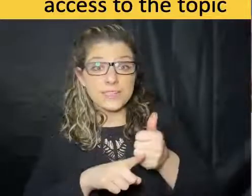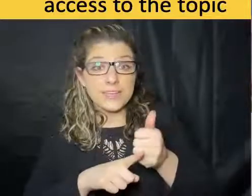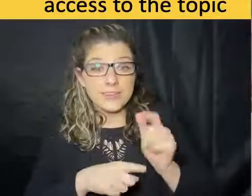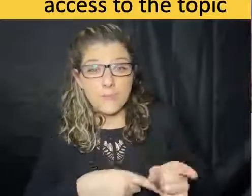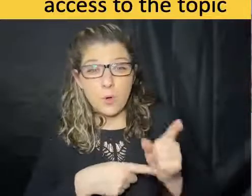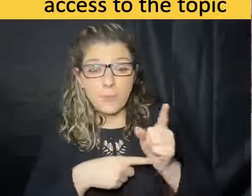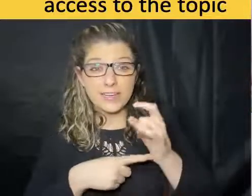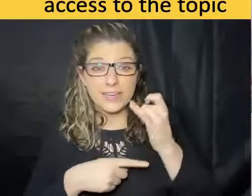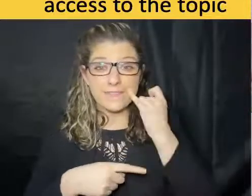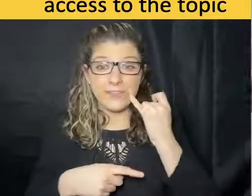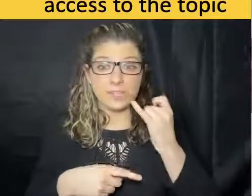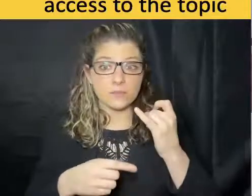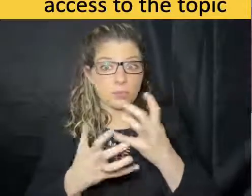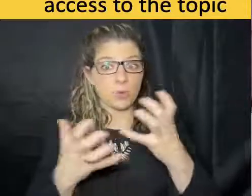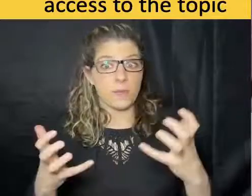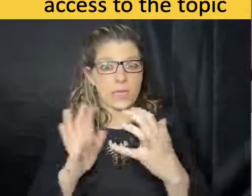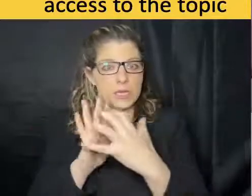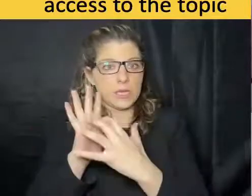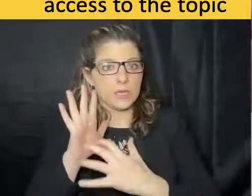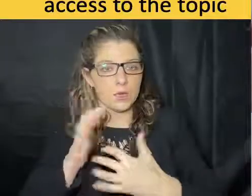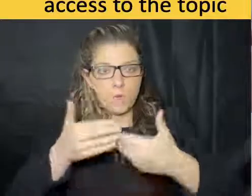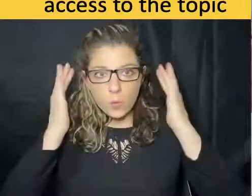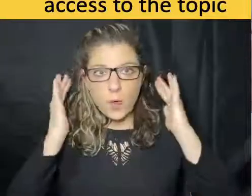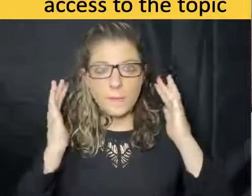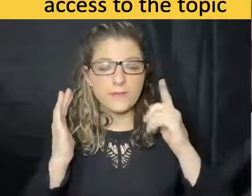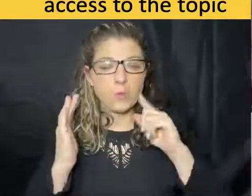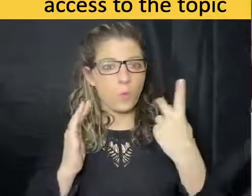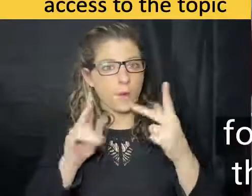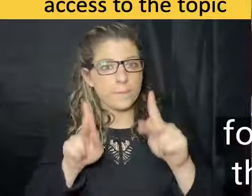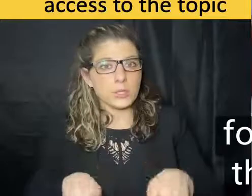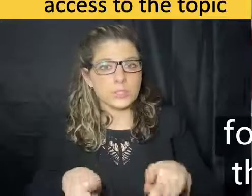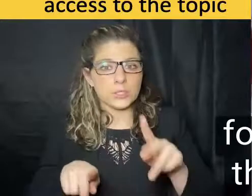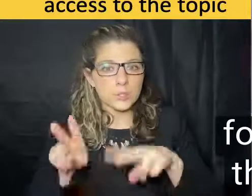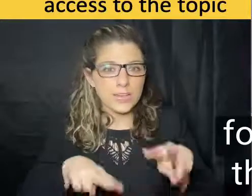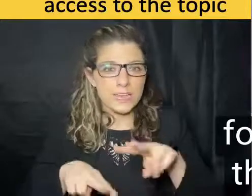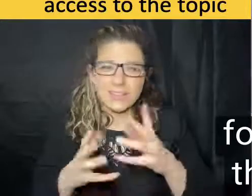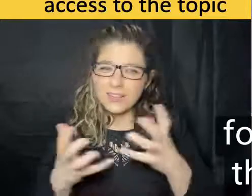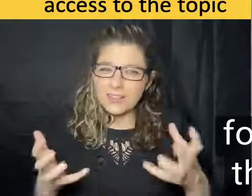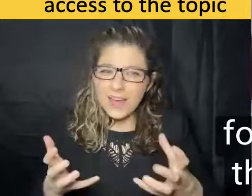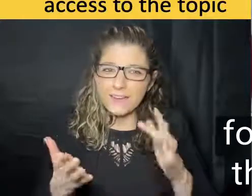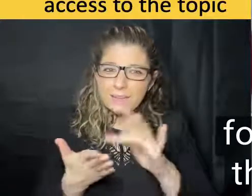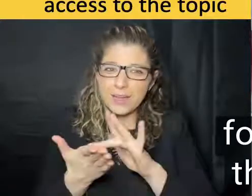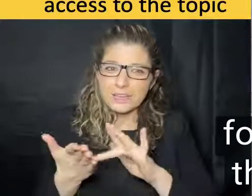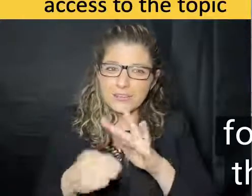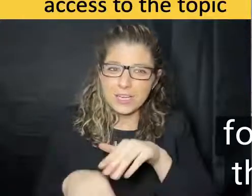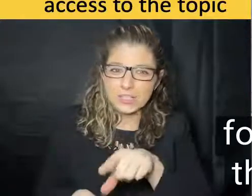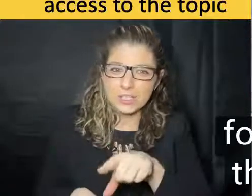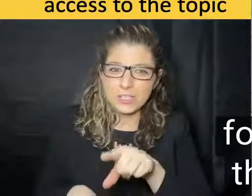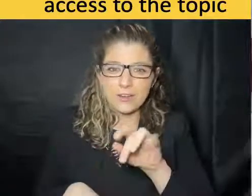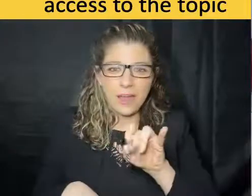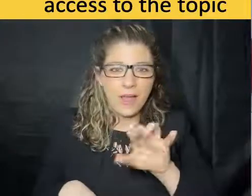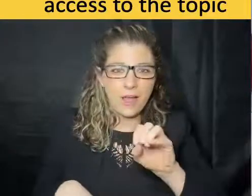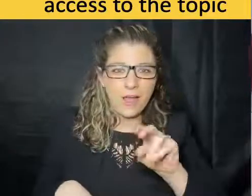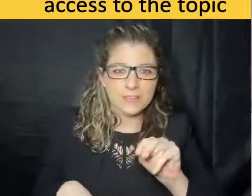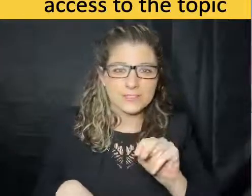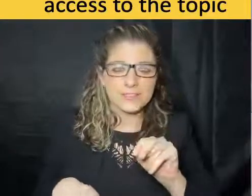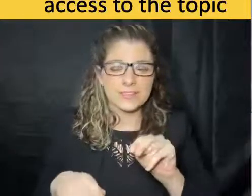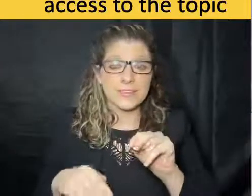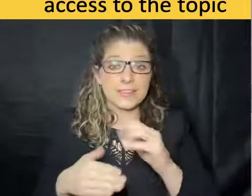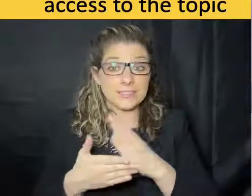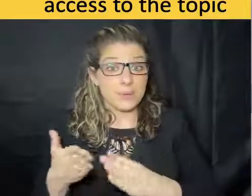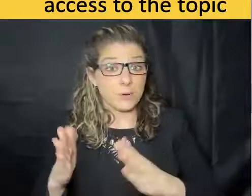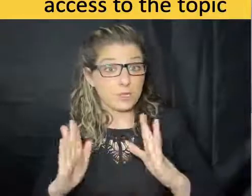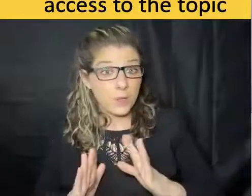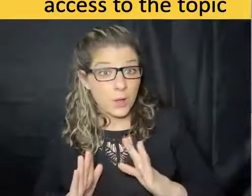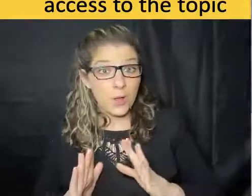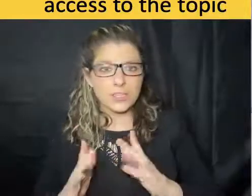in the moment, if this is, say, too many or it's too overwhelming for one person to look at, because there's a lot of buttons on here or icons on here,